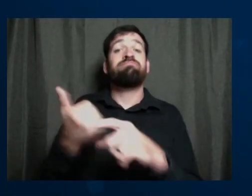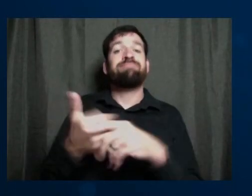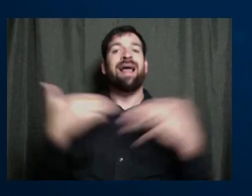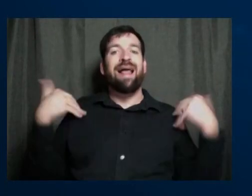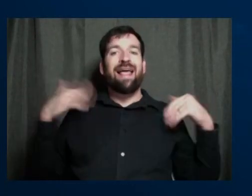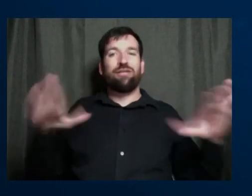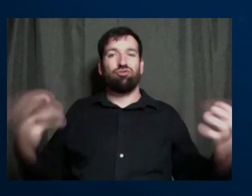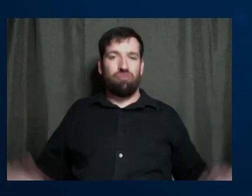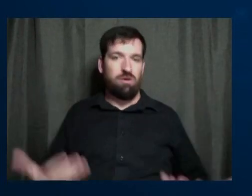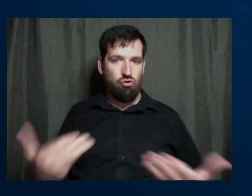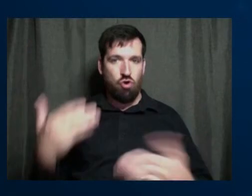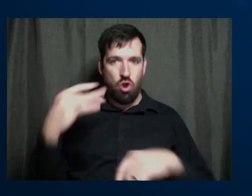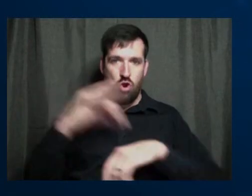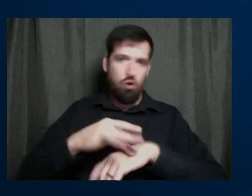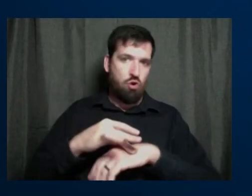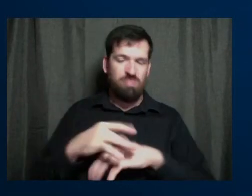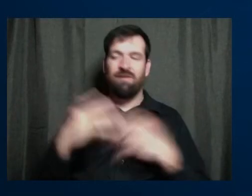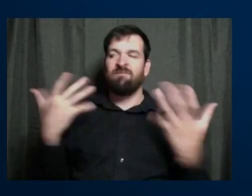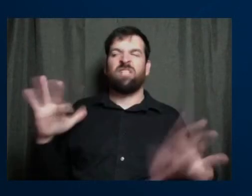think that's been established.